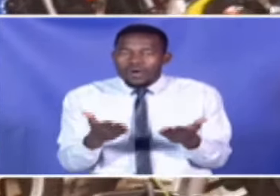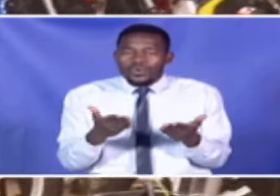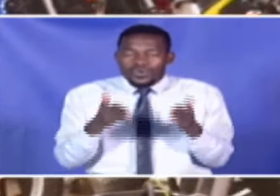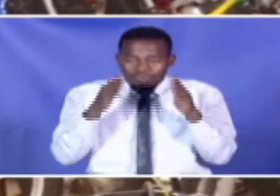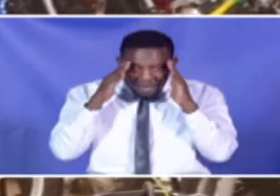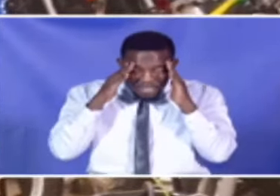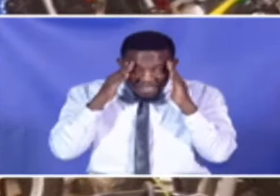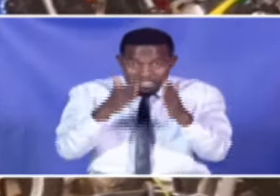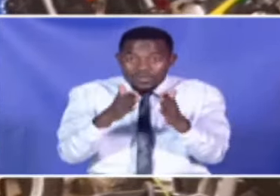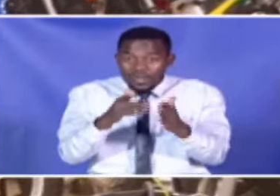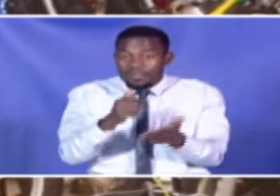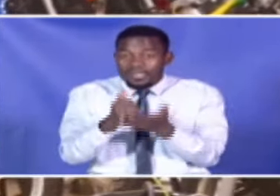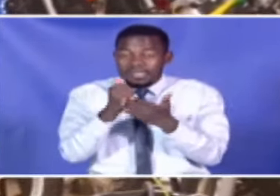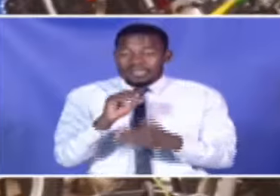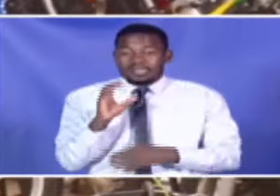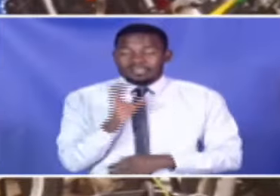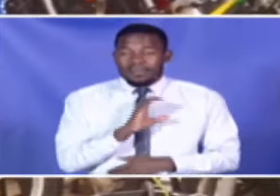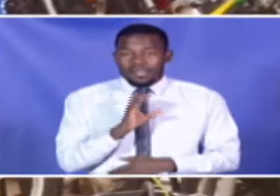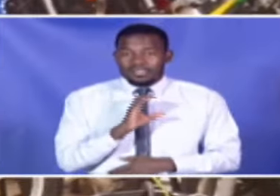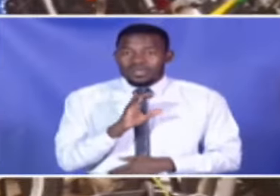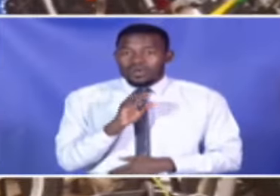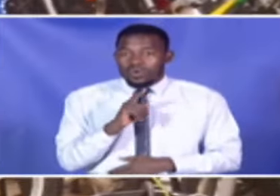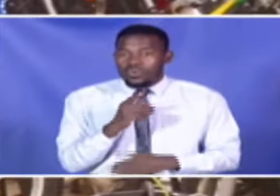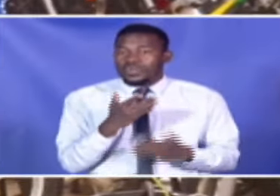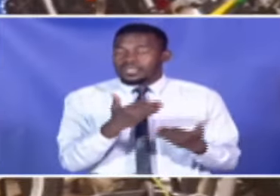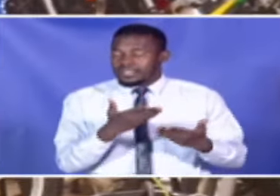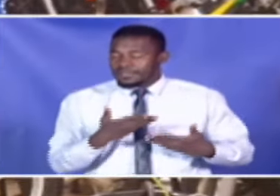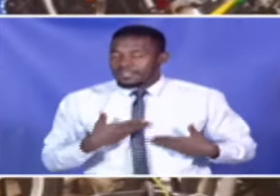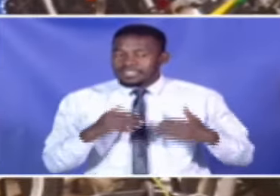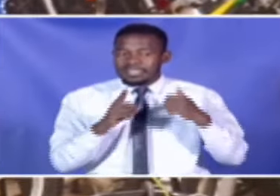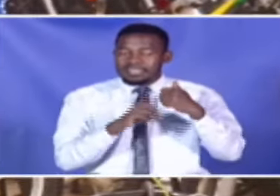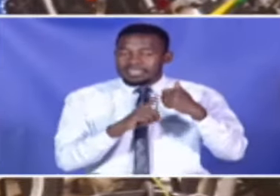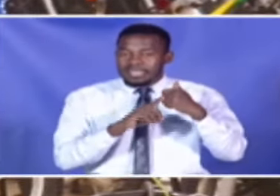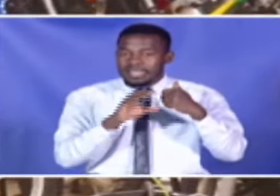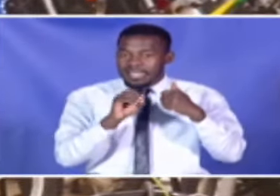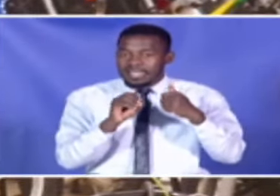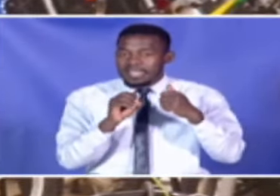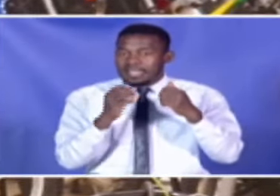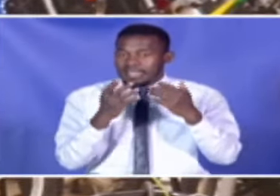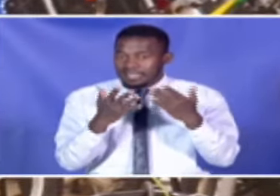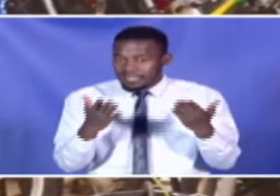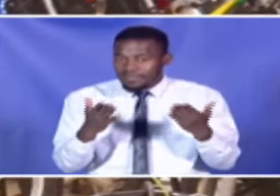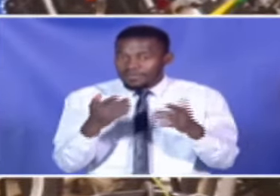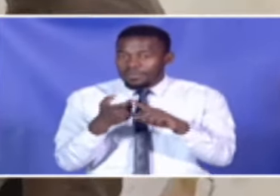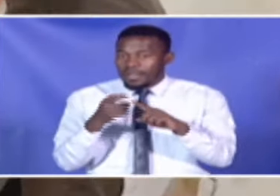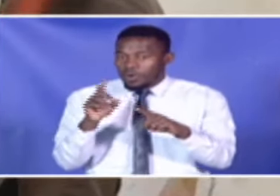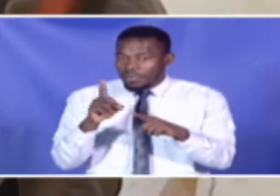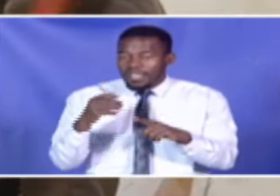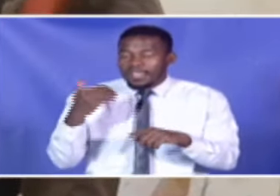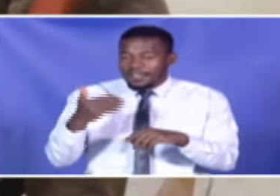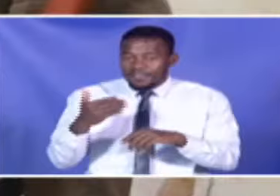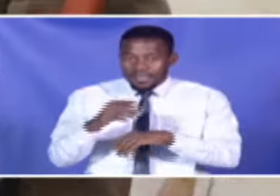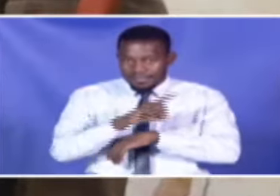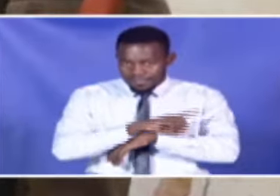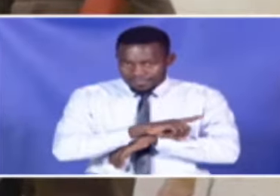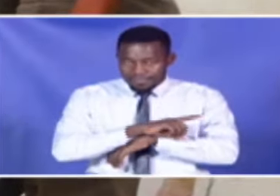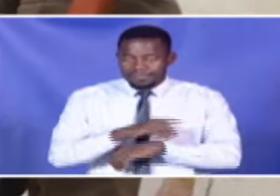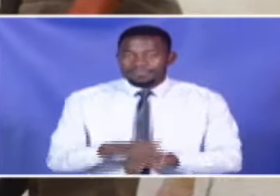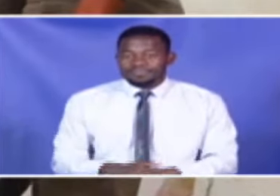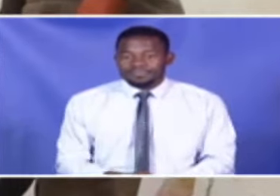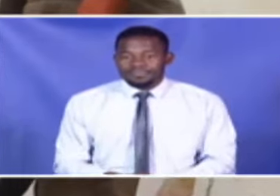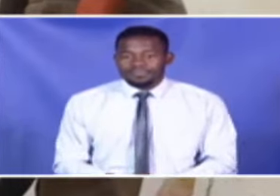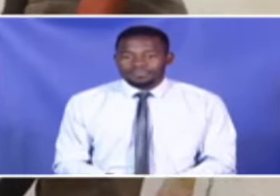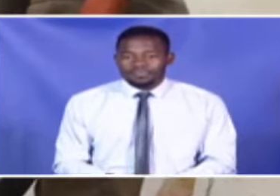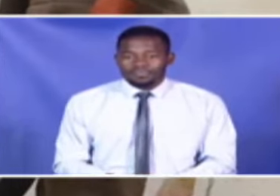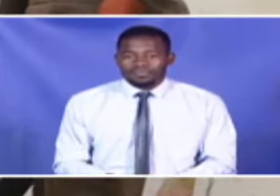cash? So we receive approximately 60 assets from Nairobi and its environment on a daily basis. Watu Credit Motorcycle Loaner